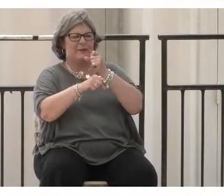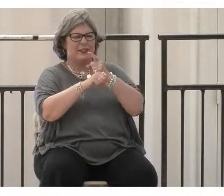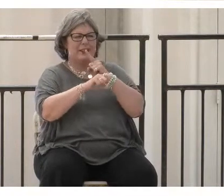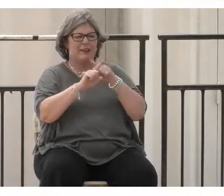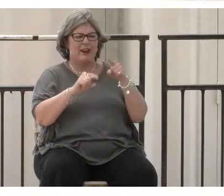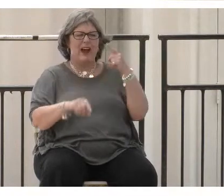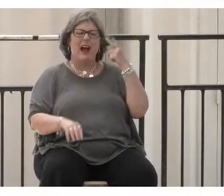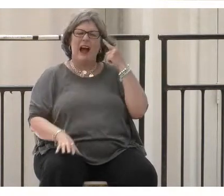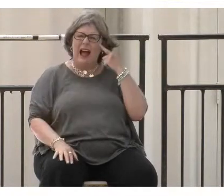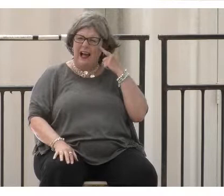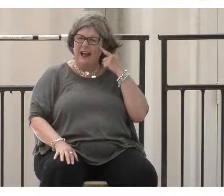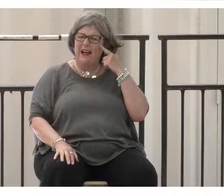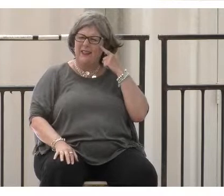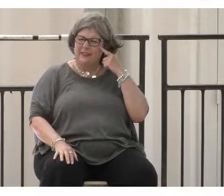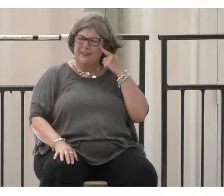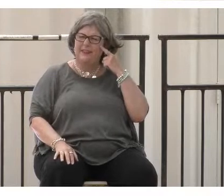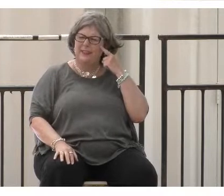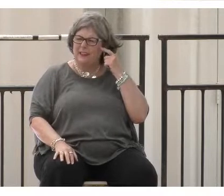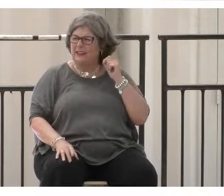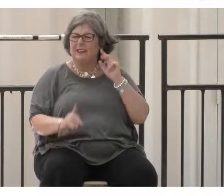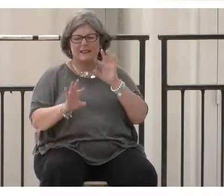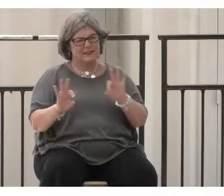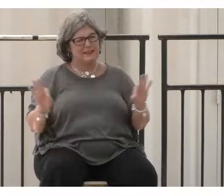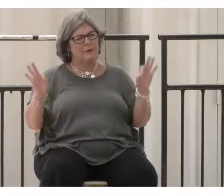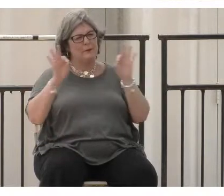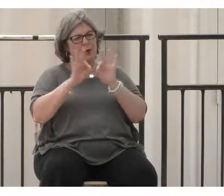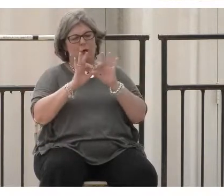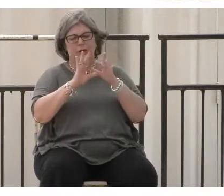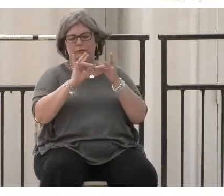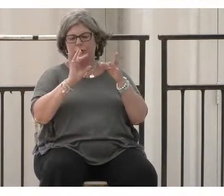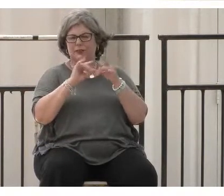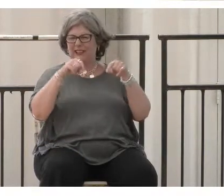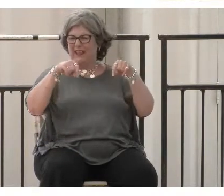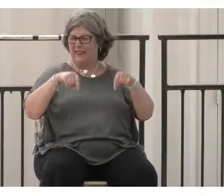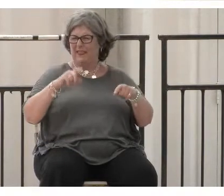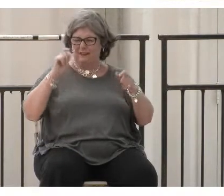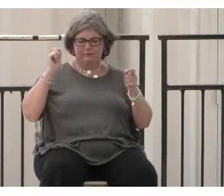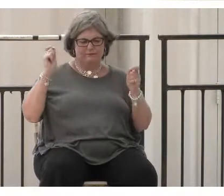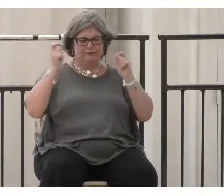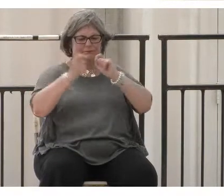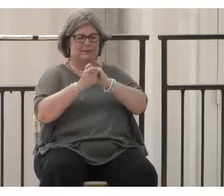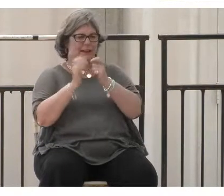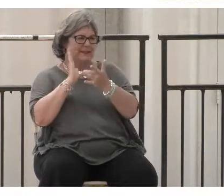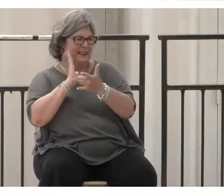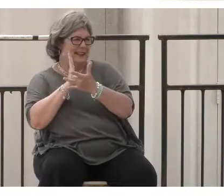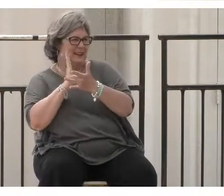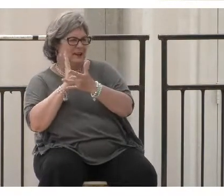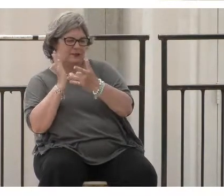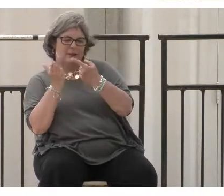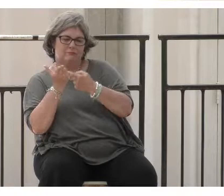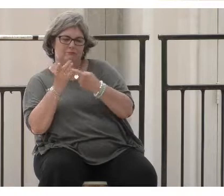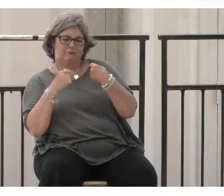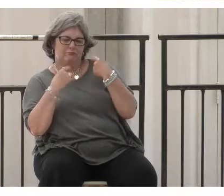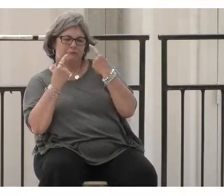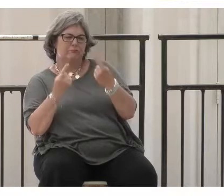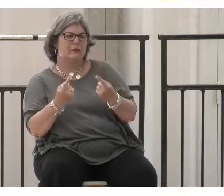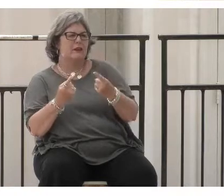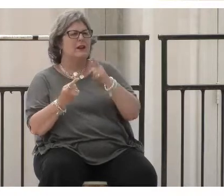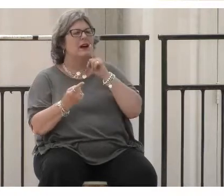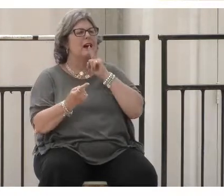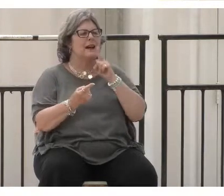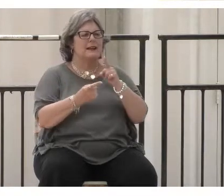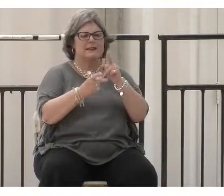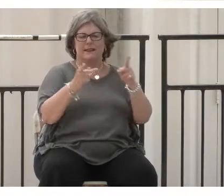that it is hugely important to say that this evolution of technology that we're talking about has a